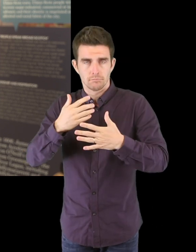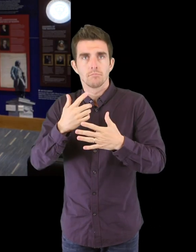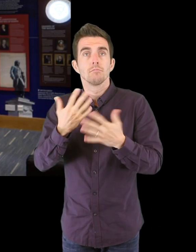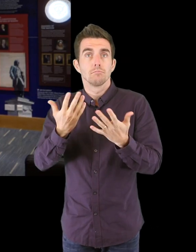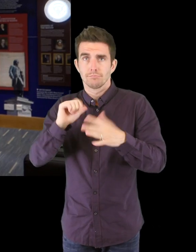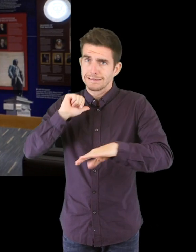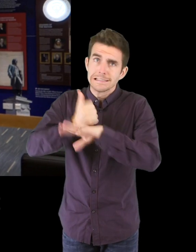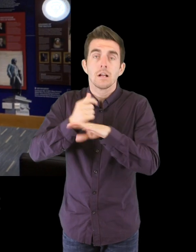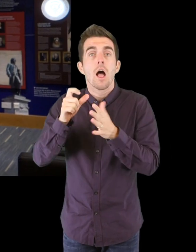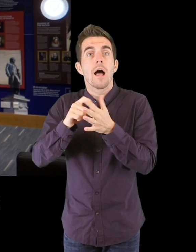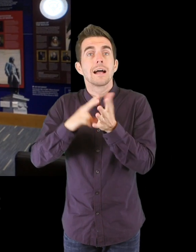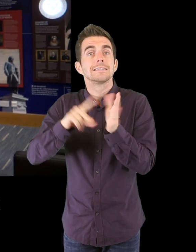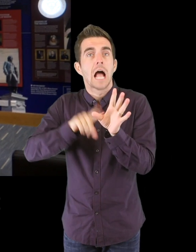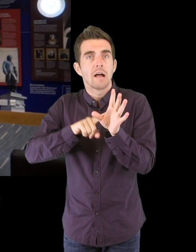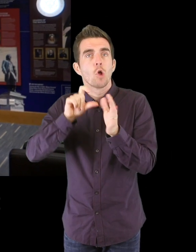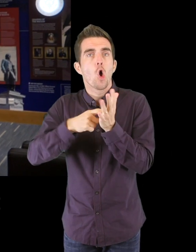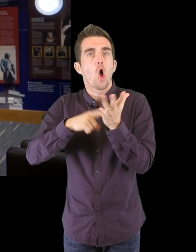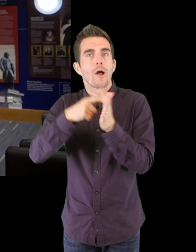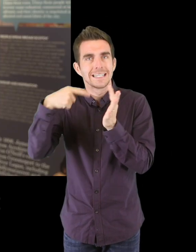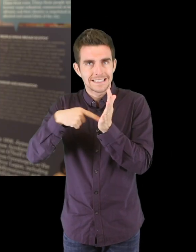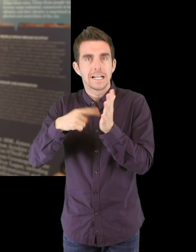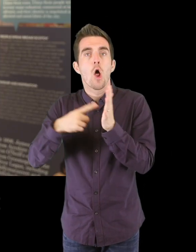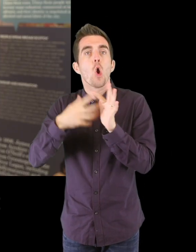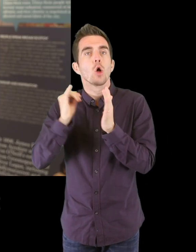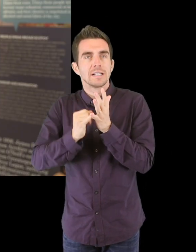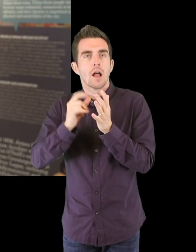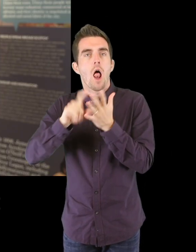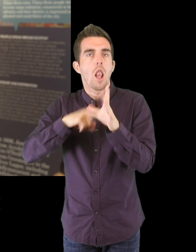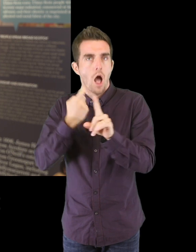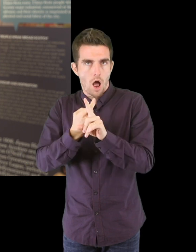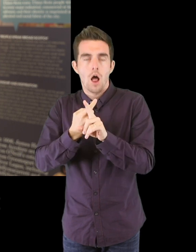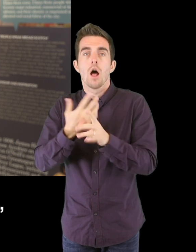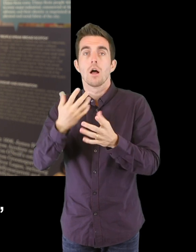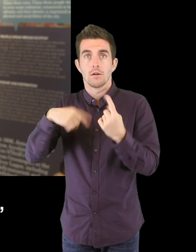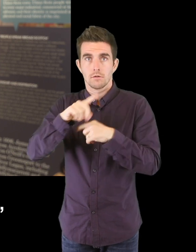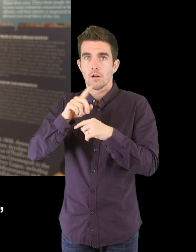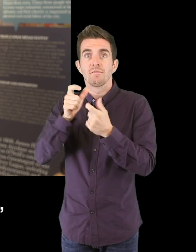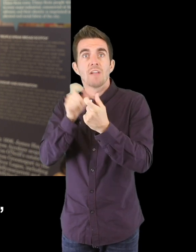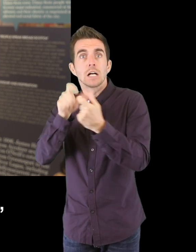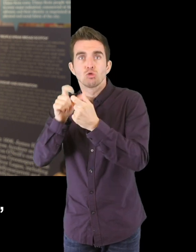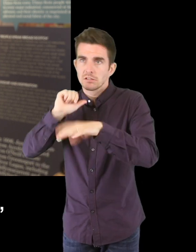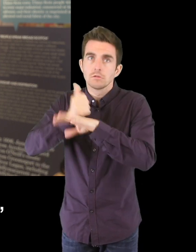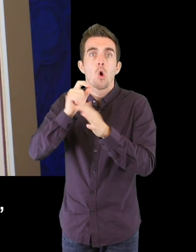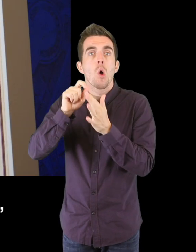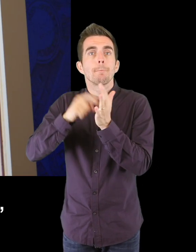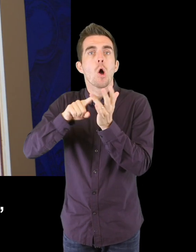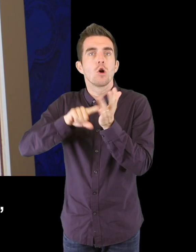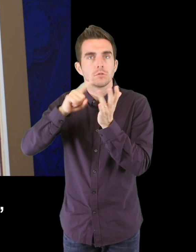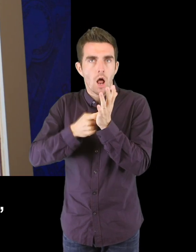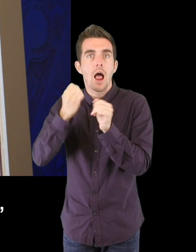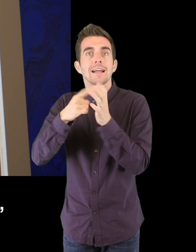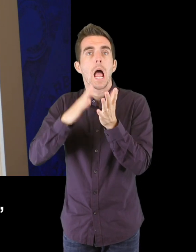the United States. From pioneers such as Davy Crockett or the Lewis and Clark expedition to captains of industry and